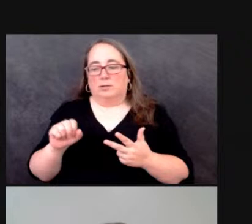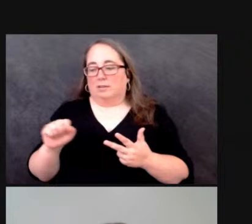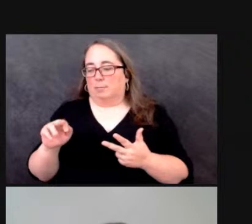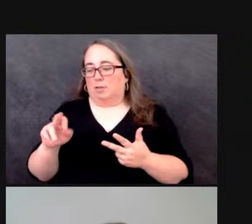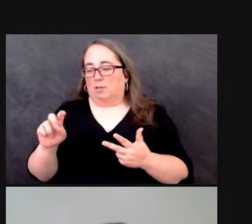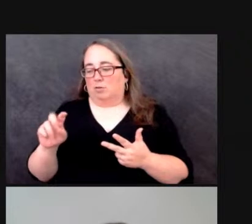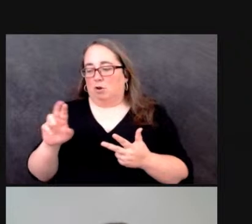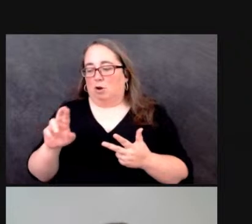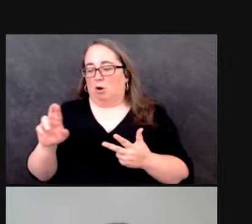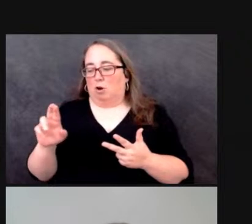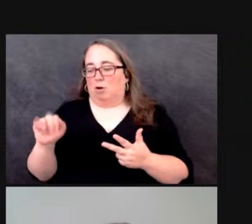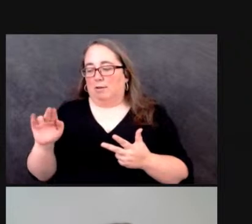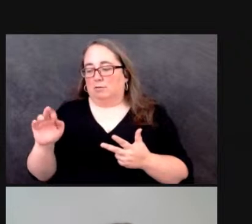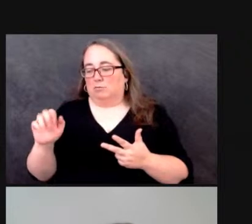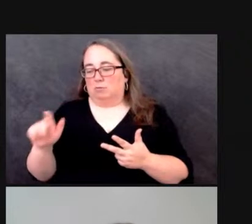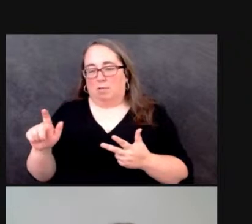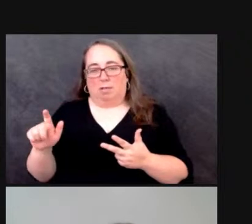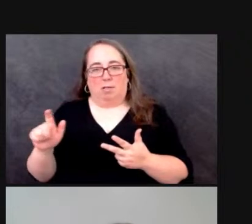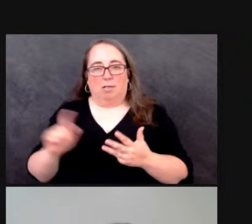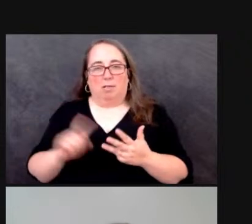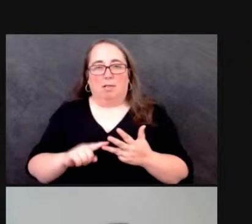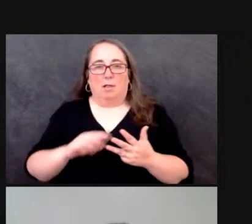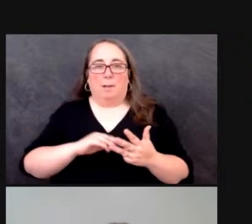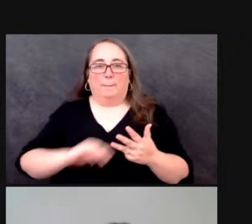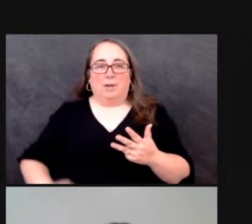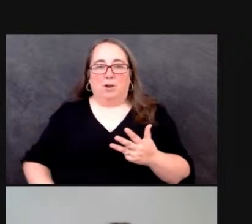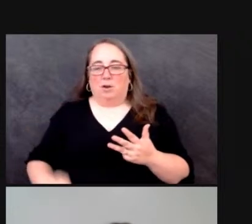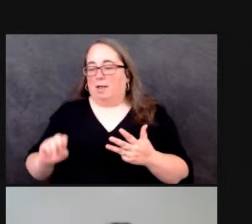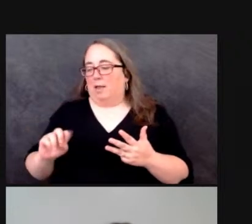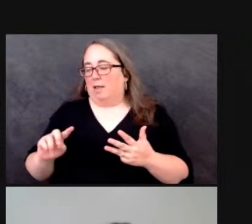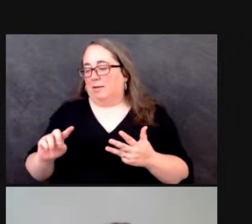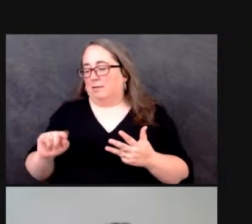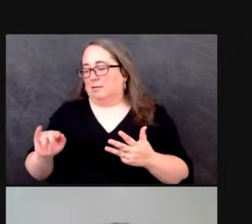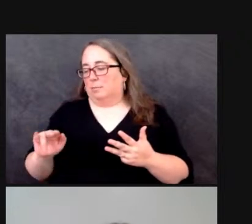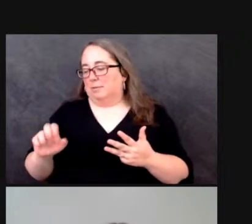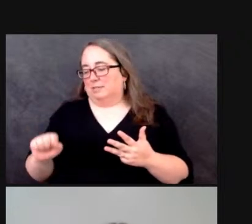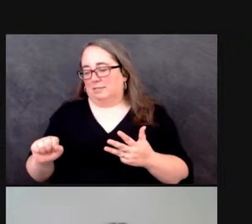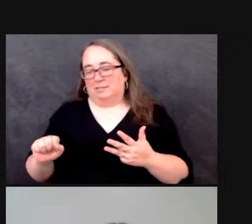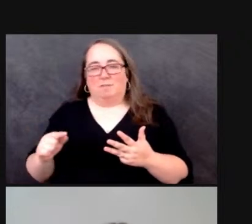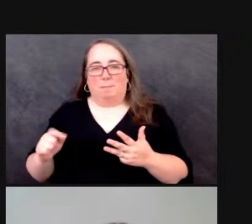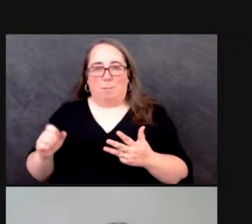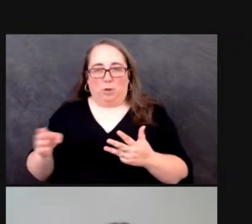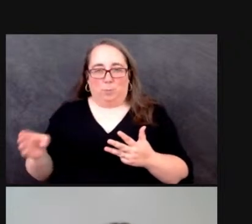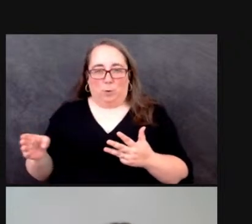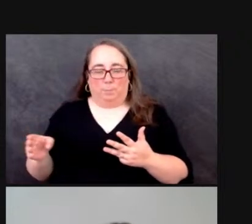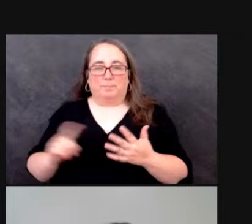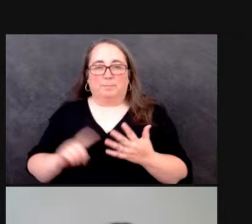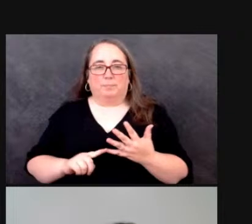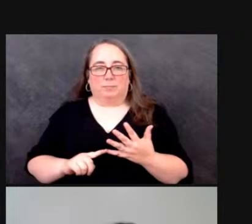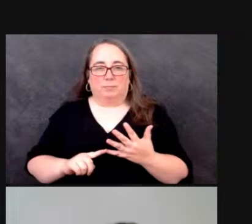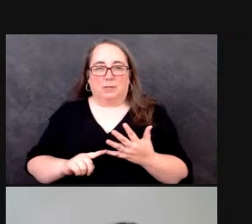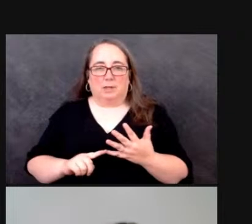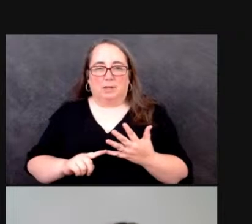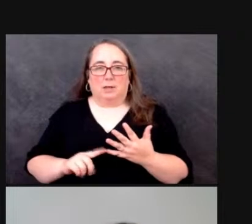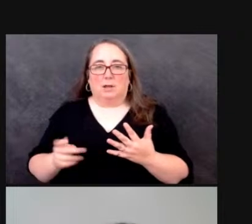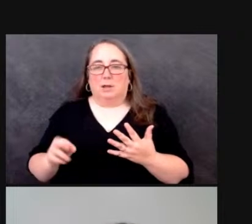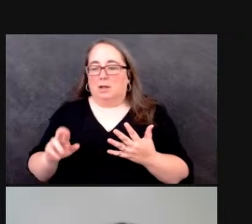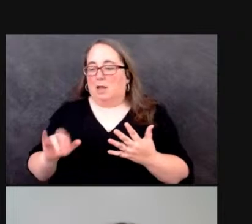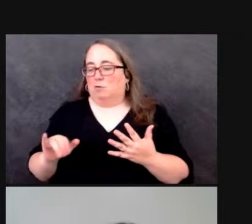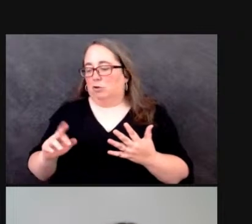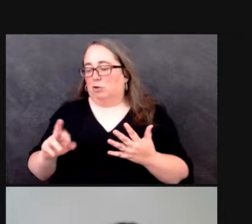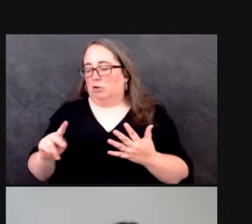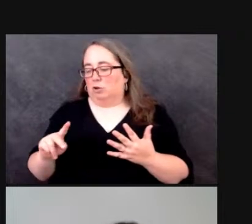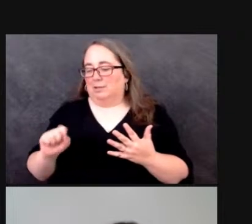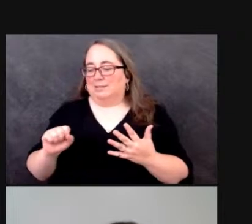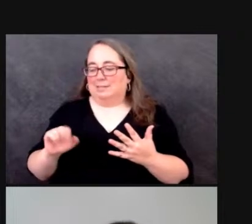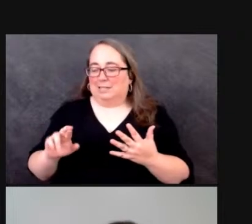R.R. Ingersoll, and Mayor Edmund Tinimus of Baltimore, as well as, of course, Henry Kirk Sr. and